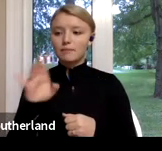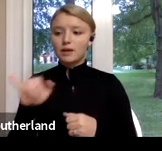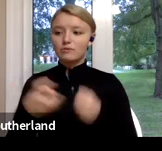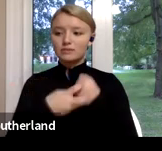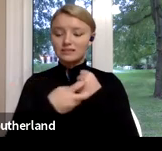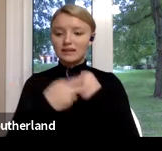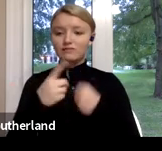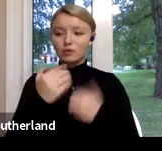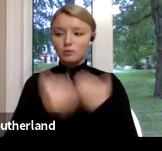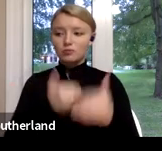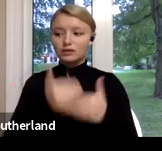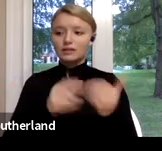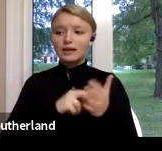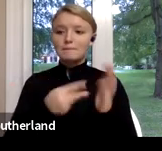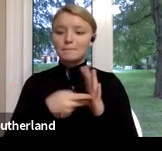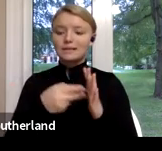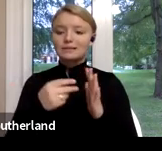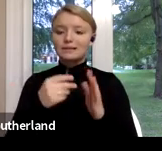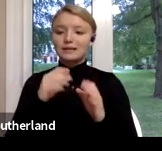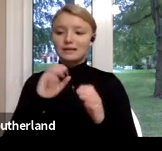free radicals in the body.